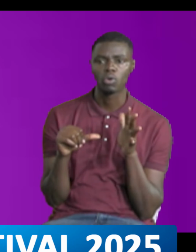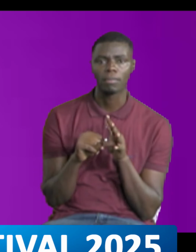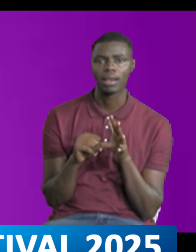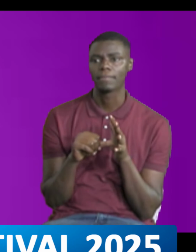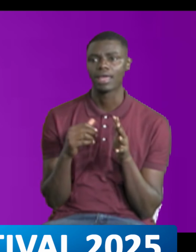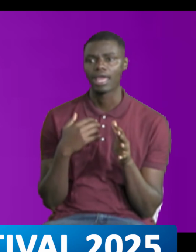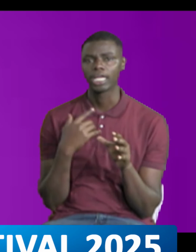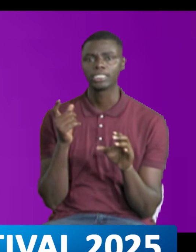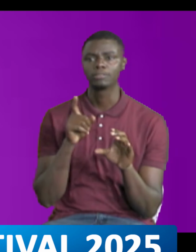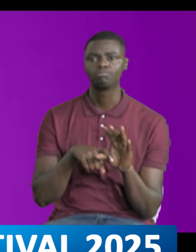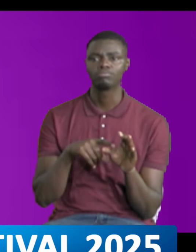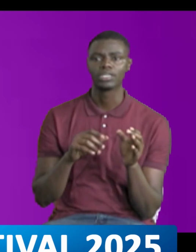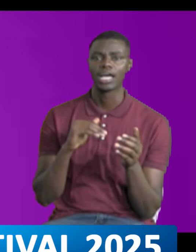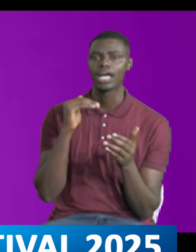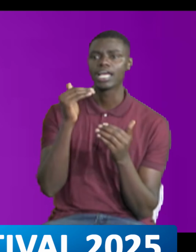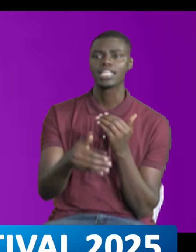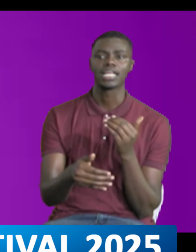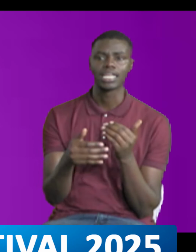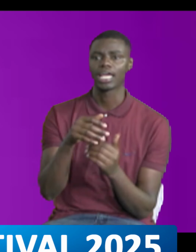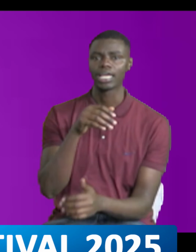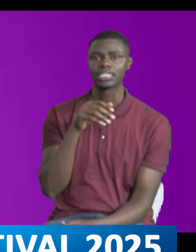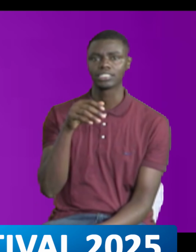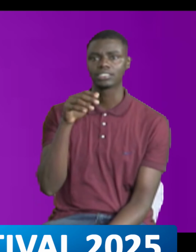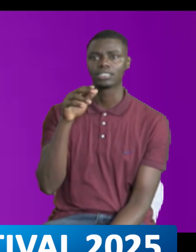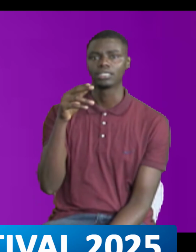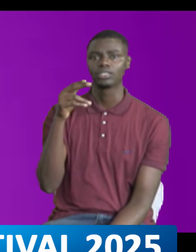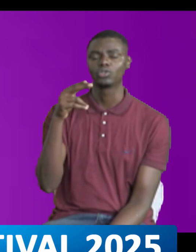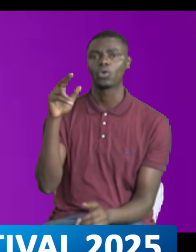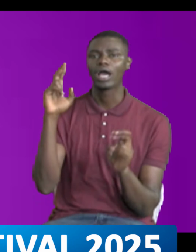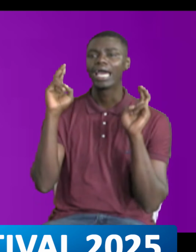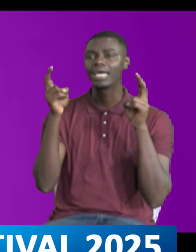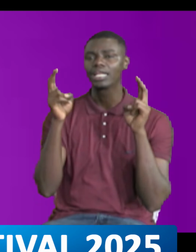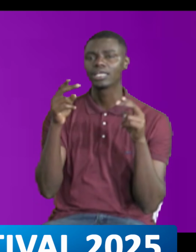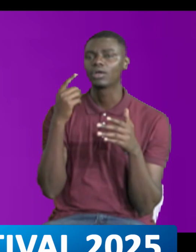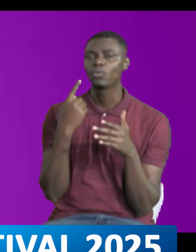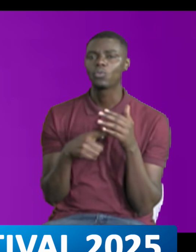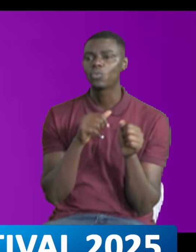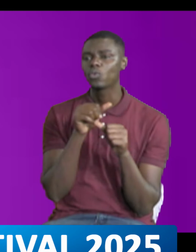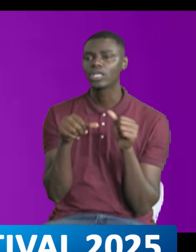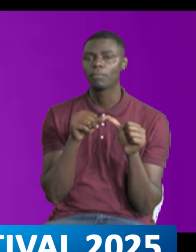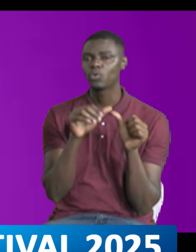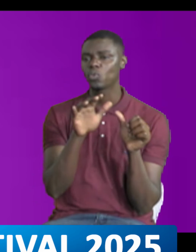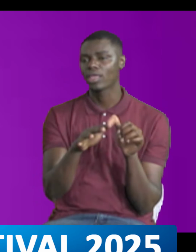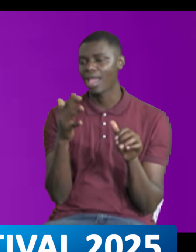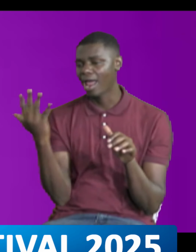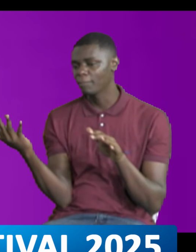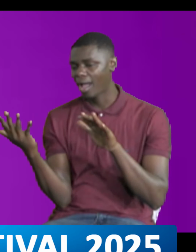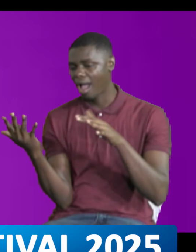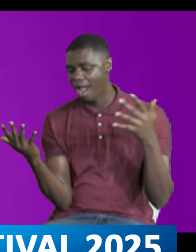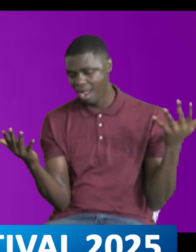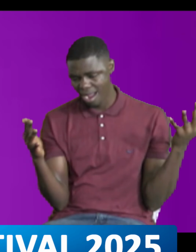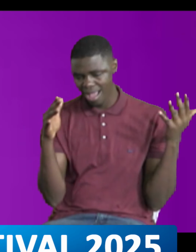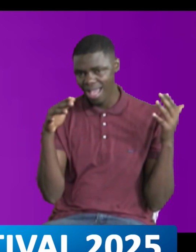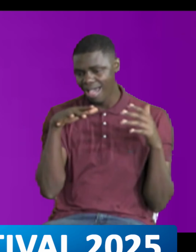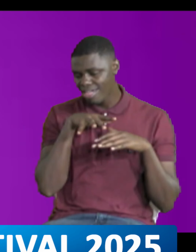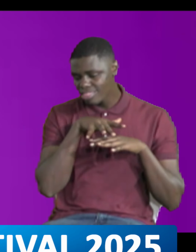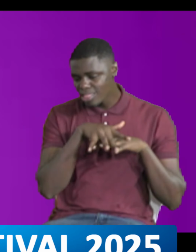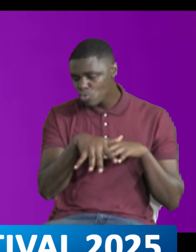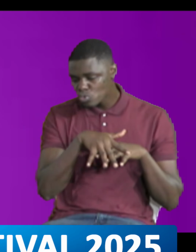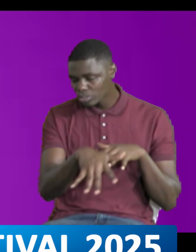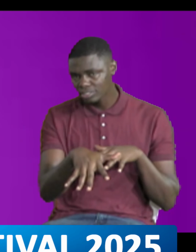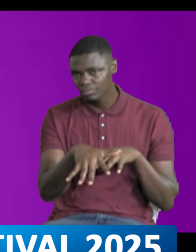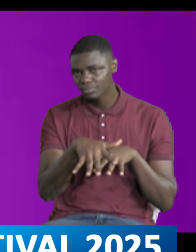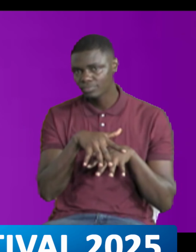and jumping on the next loudest headline, how about we really unpack the roots of